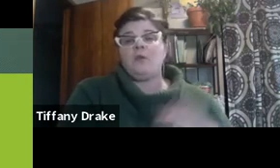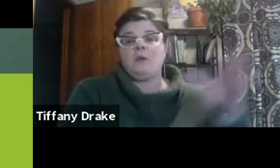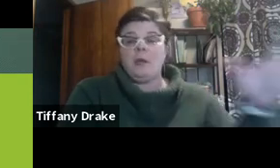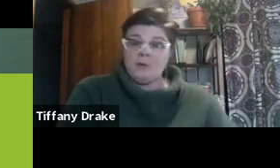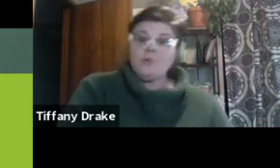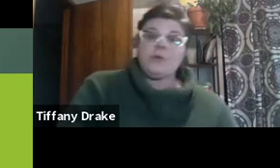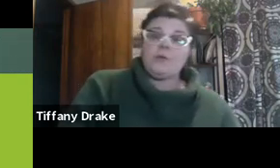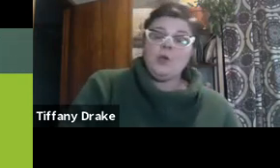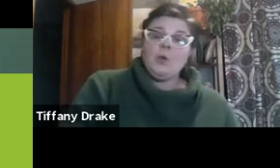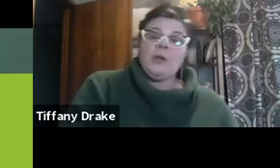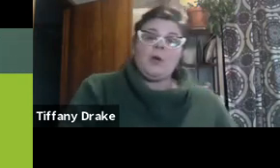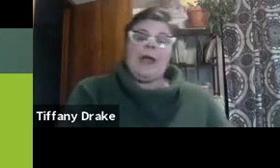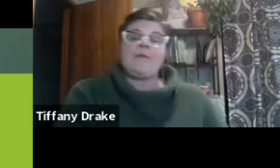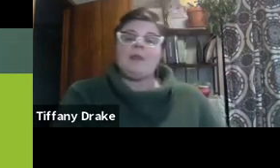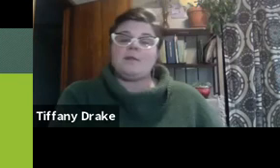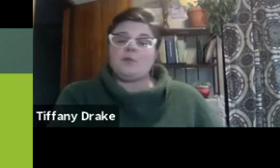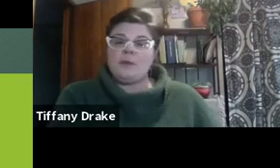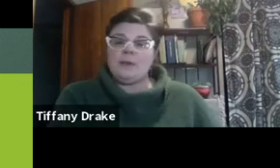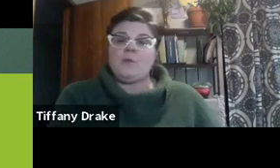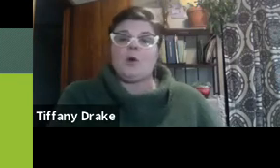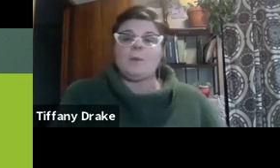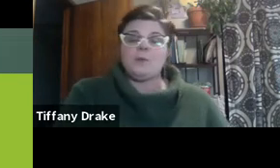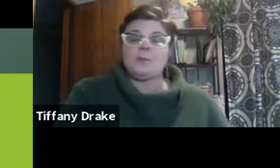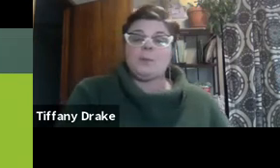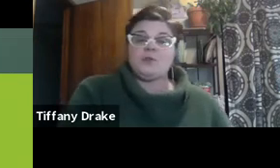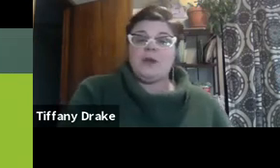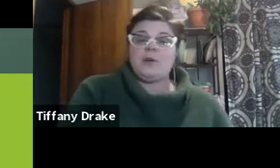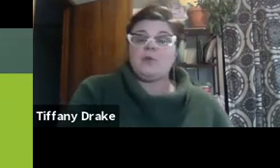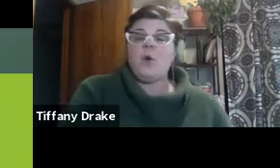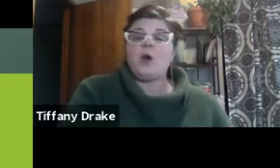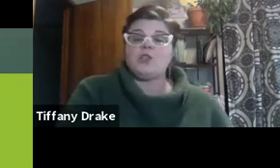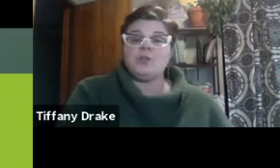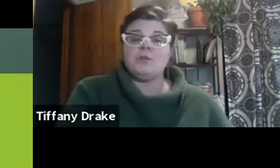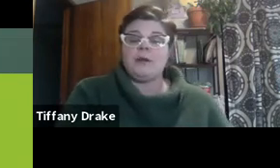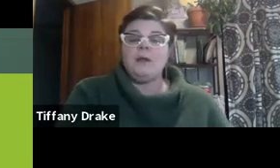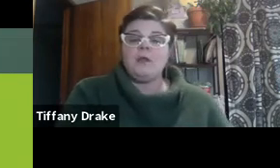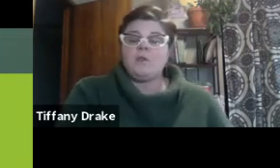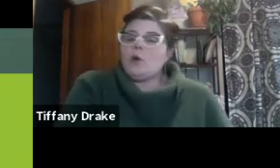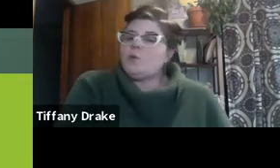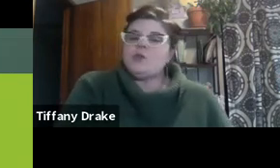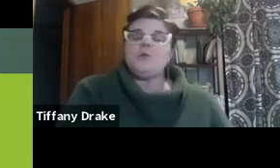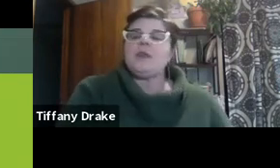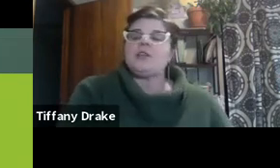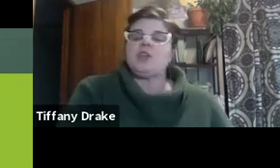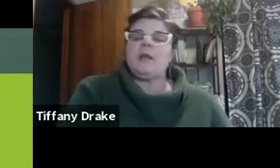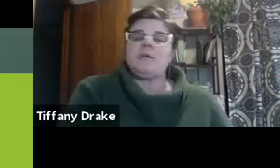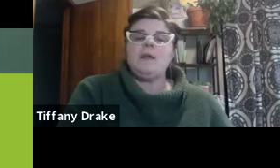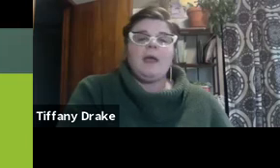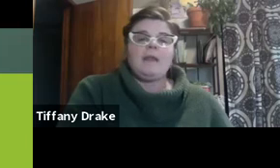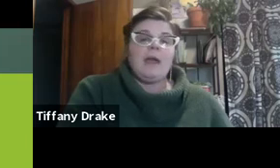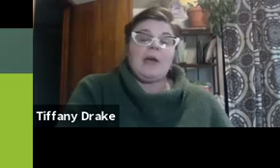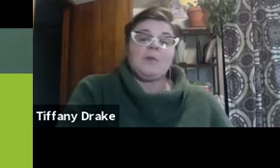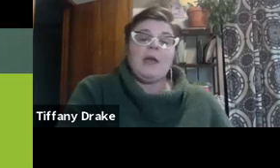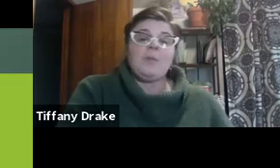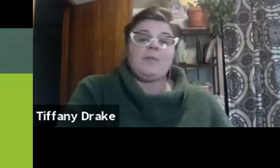sexual abusers. We don't have a lot of treatment for perpetrators who are children. So what do we do with that child?